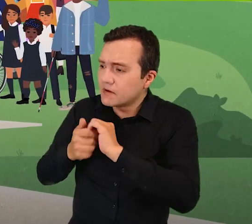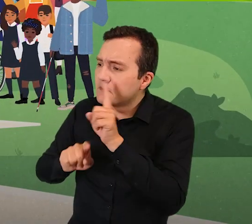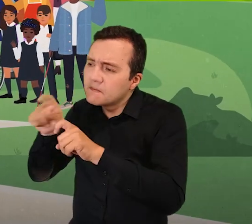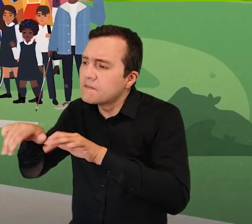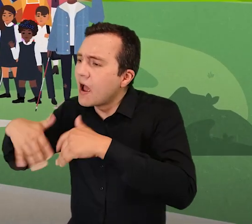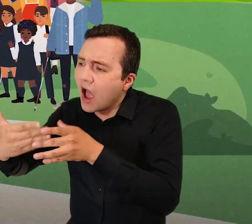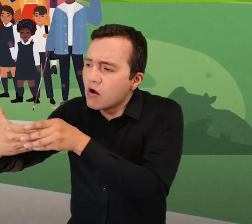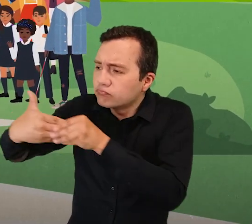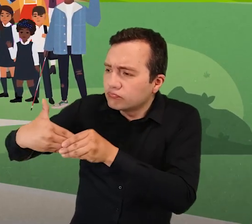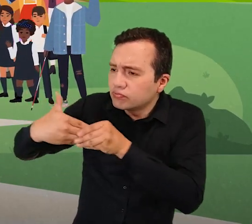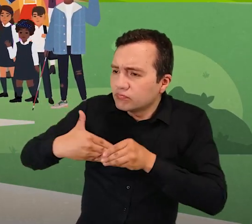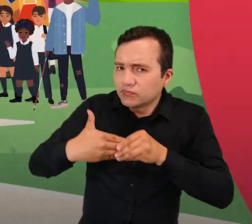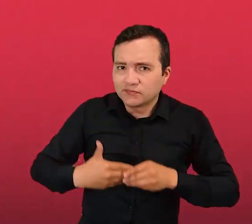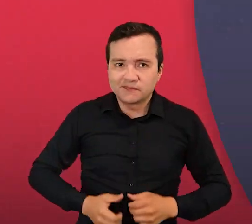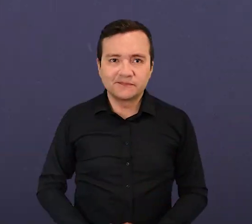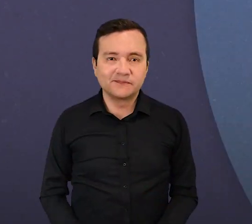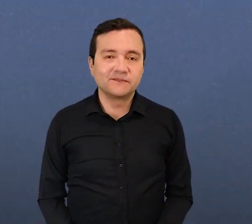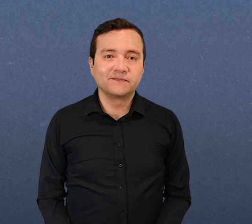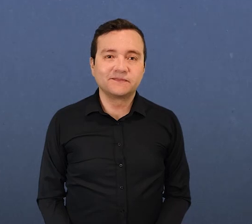with disabilities.